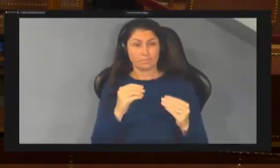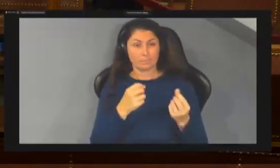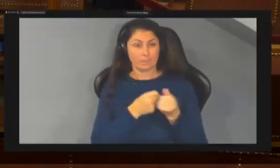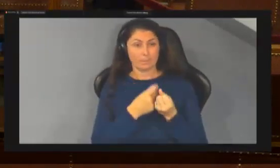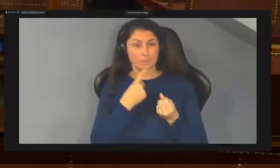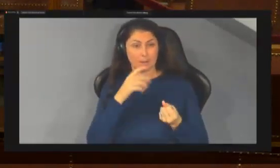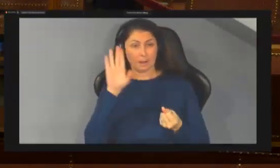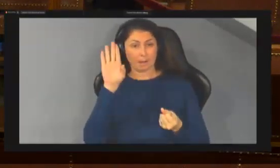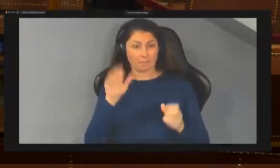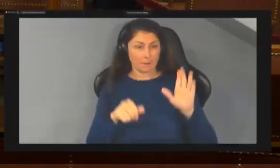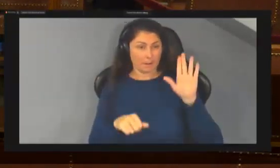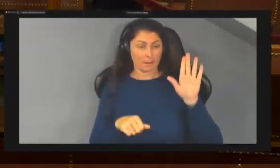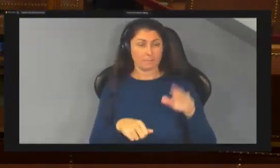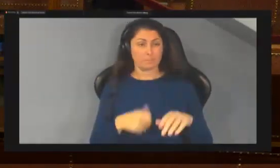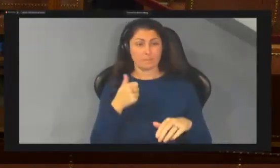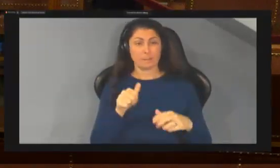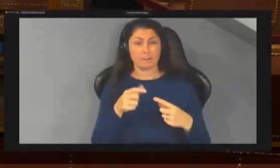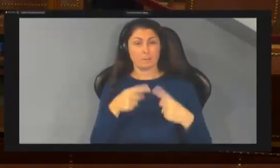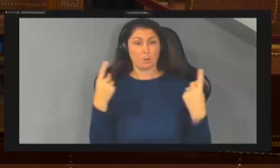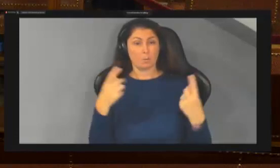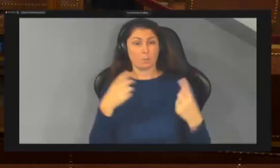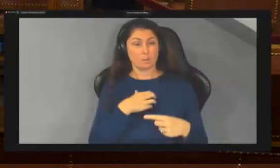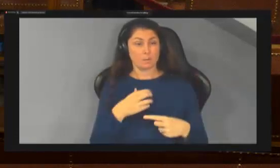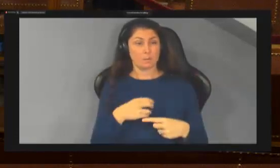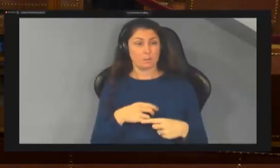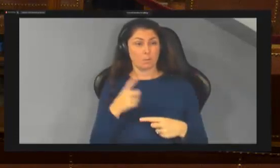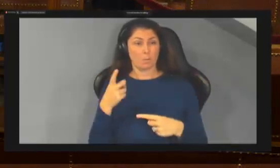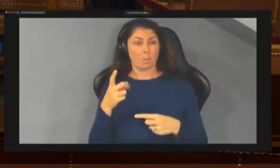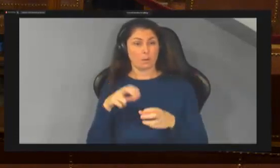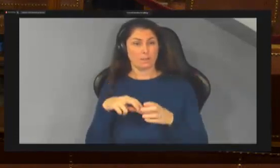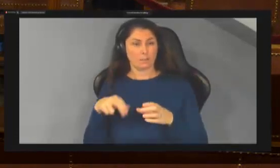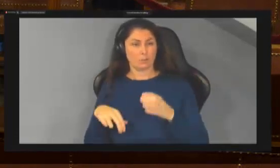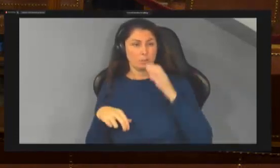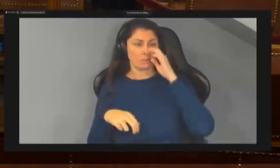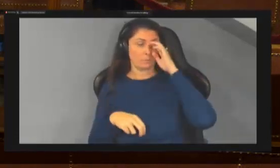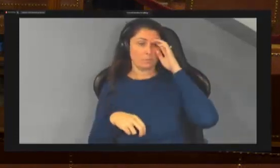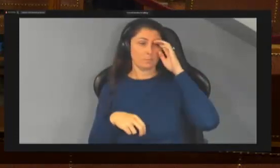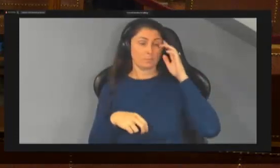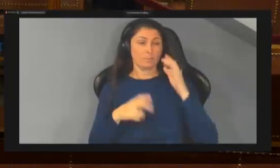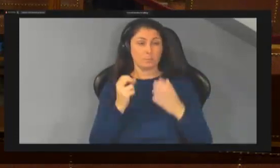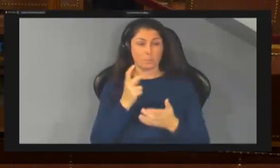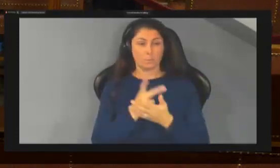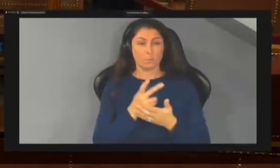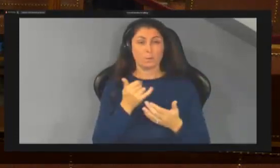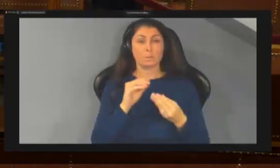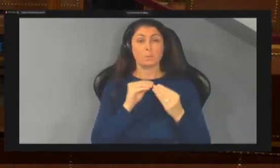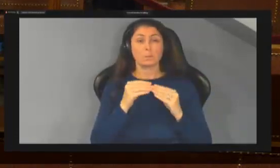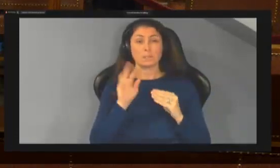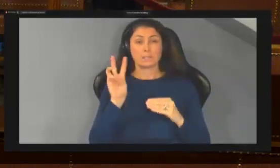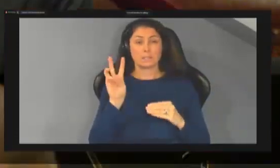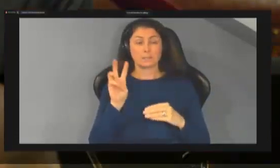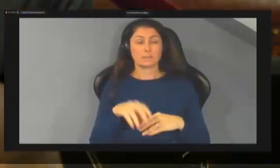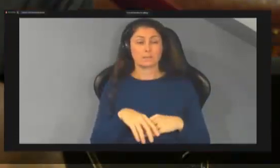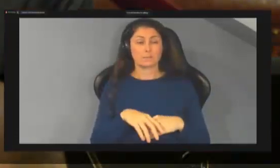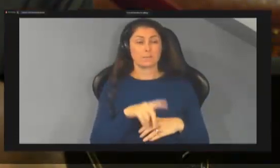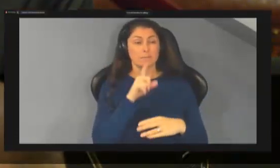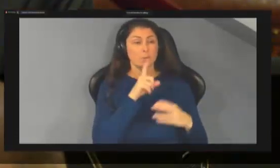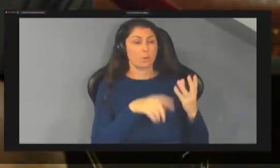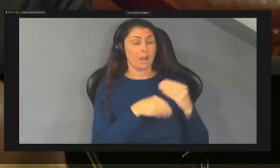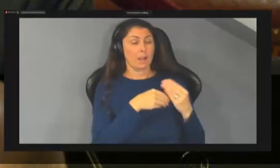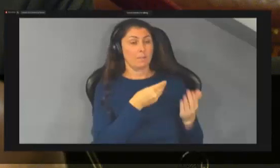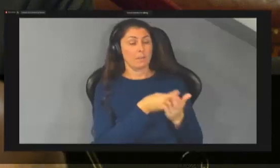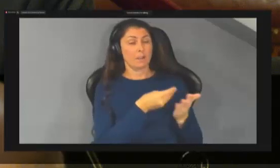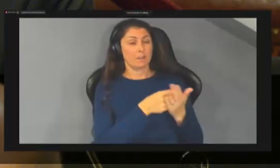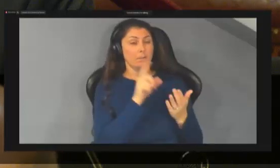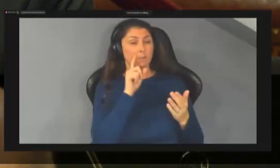aye. Aye. Any opposed? One abstention. Approval. Number six. Number six is to add funds for the